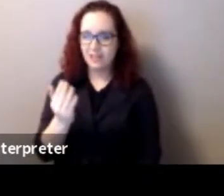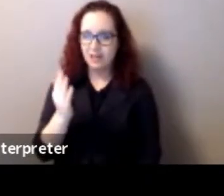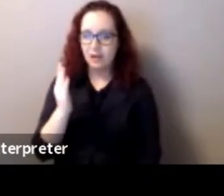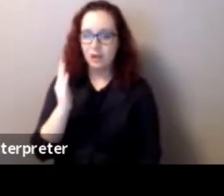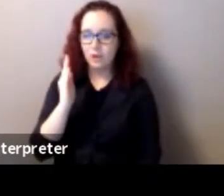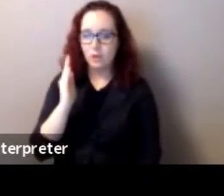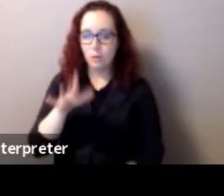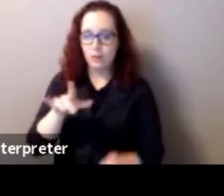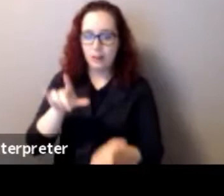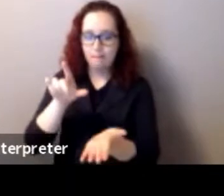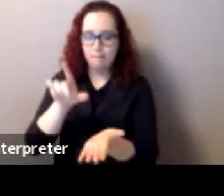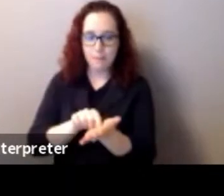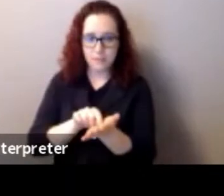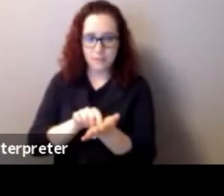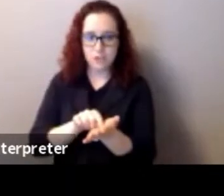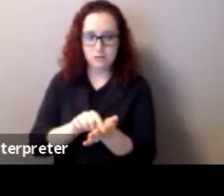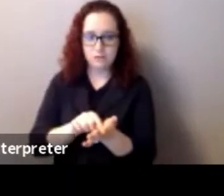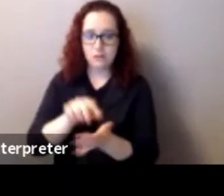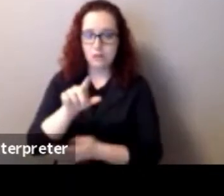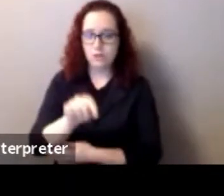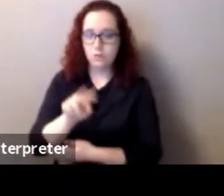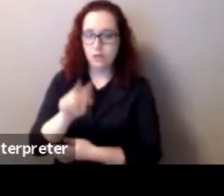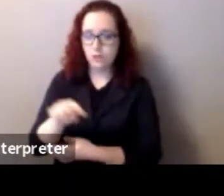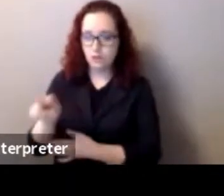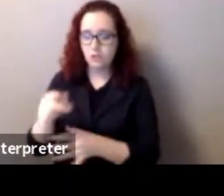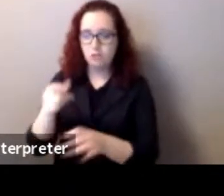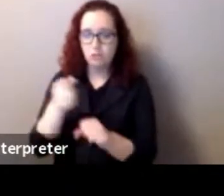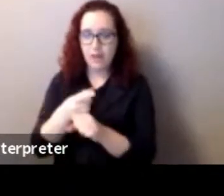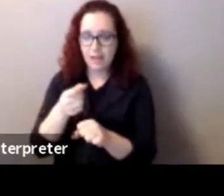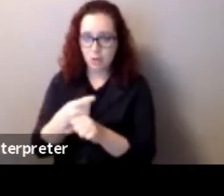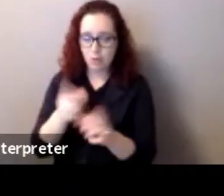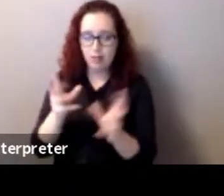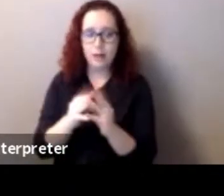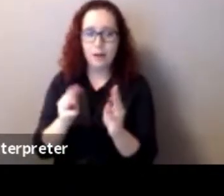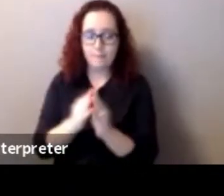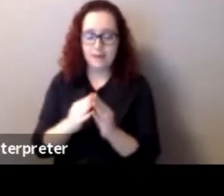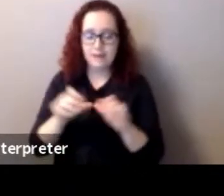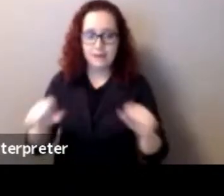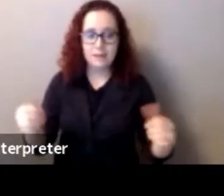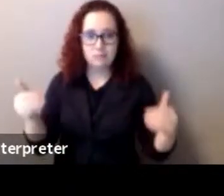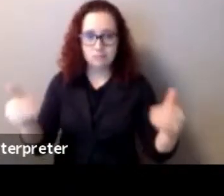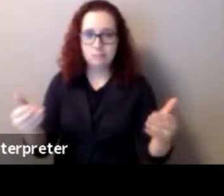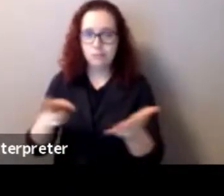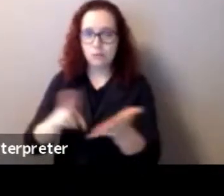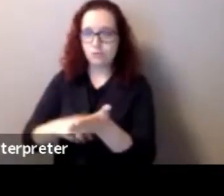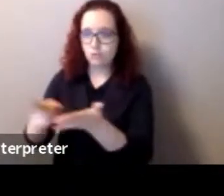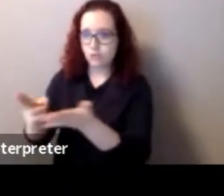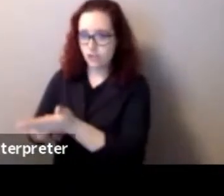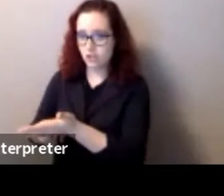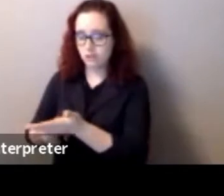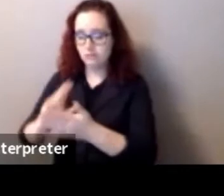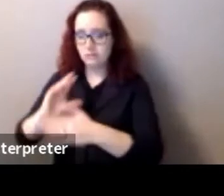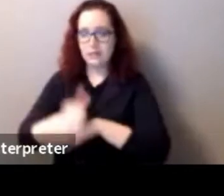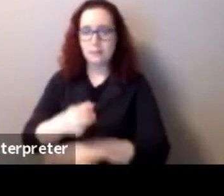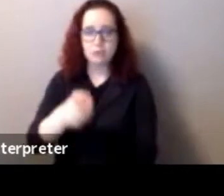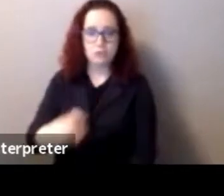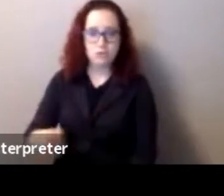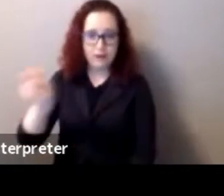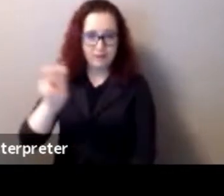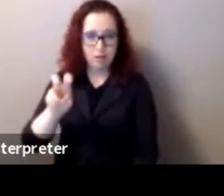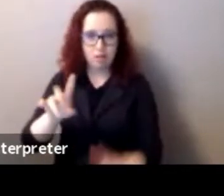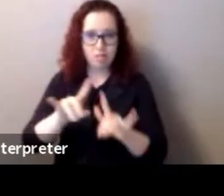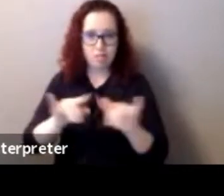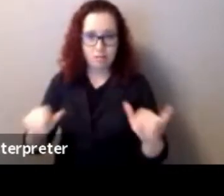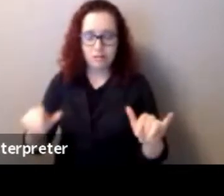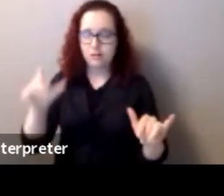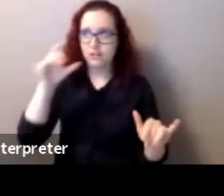for the 2022 annual meeting to give folks time to register for the meeting and arrange their travel, et cetera,